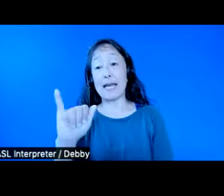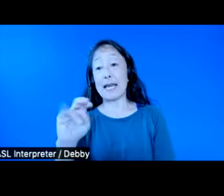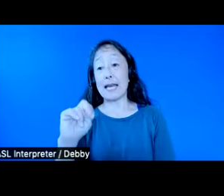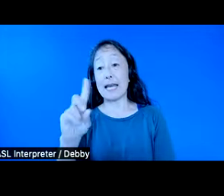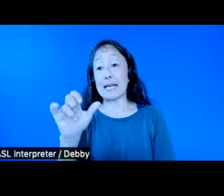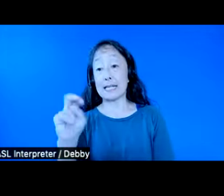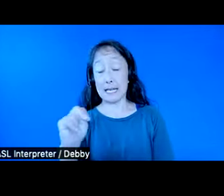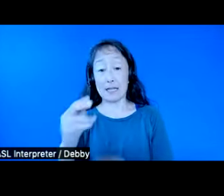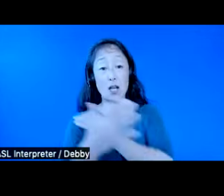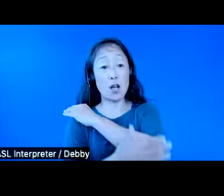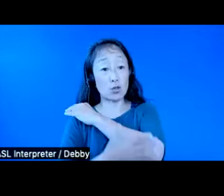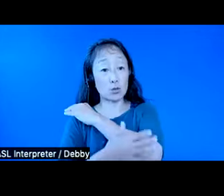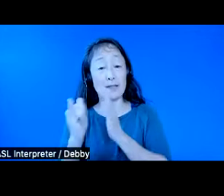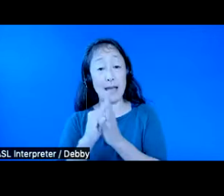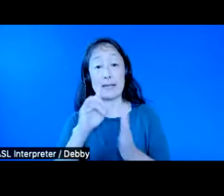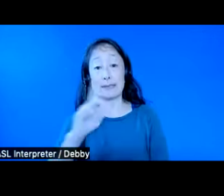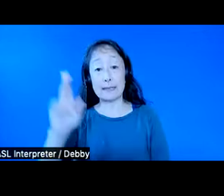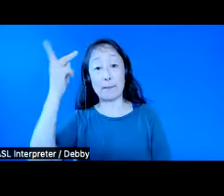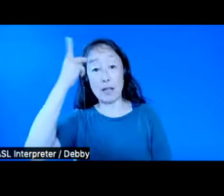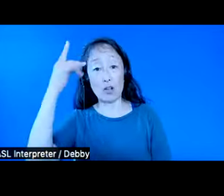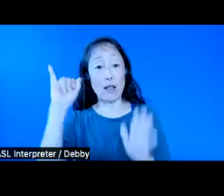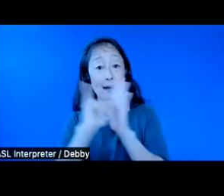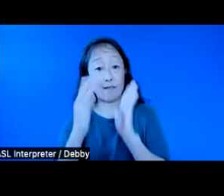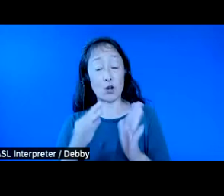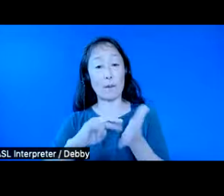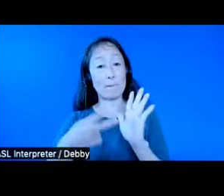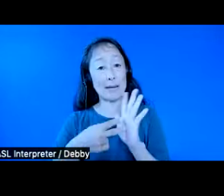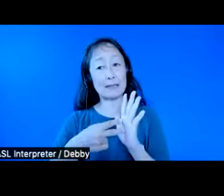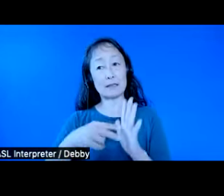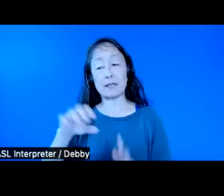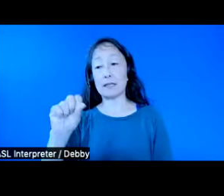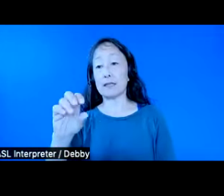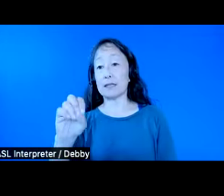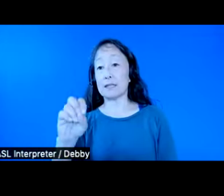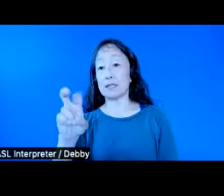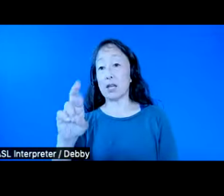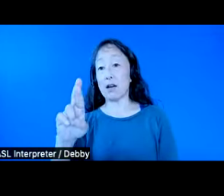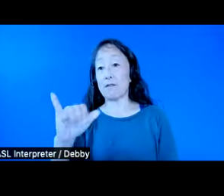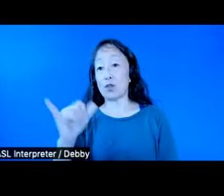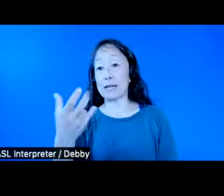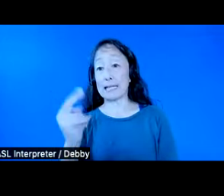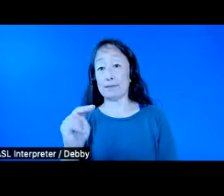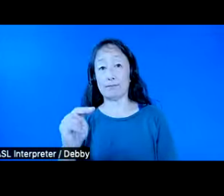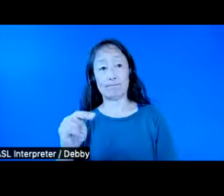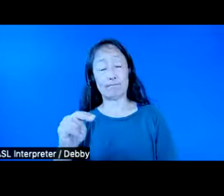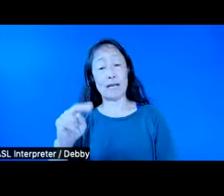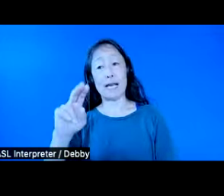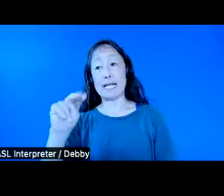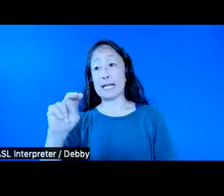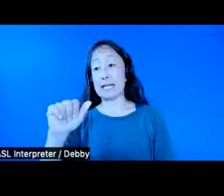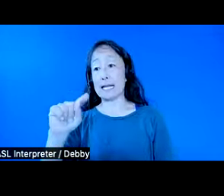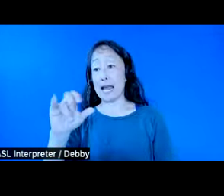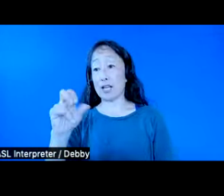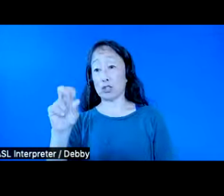political identifier, and that means sovereign nations. Totally. I'm putting that first, that